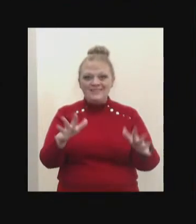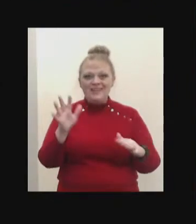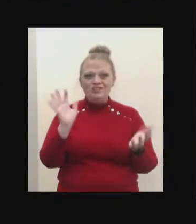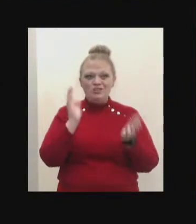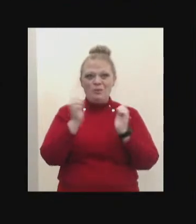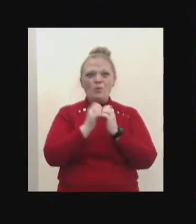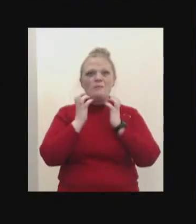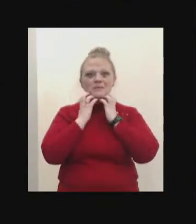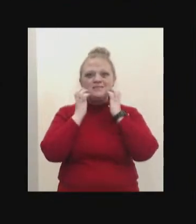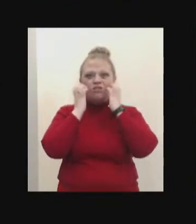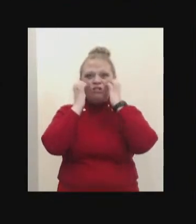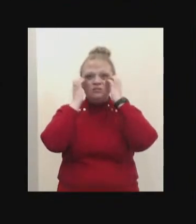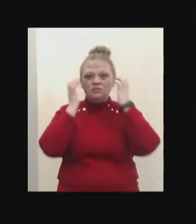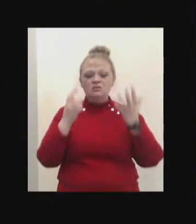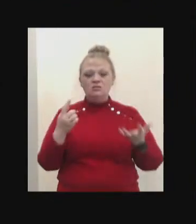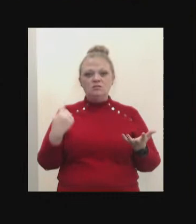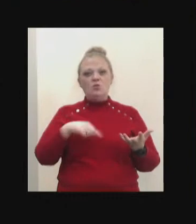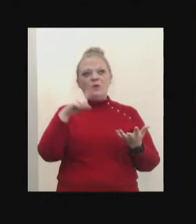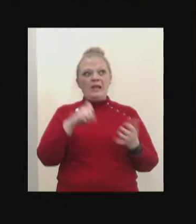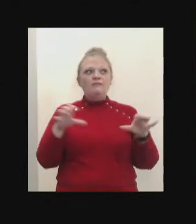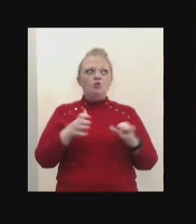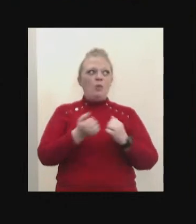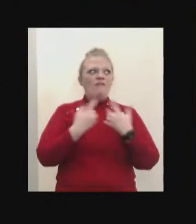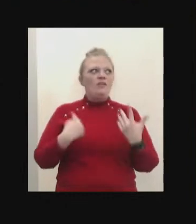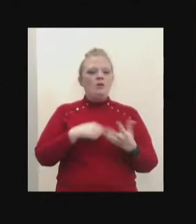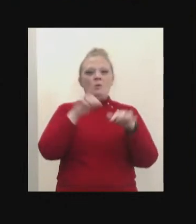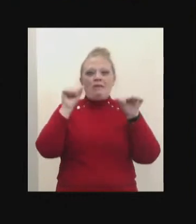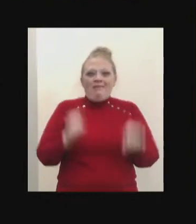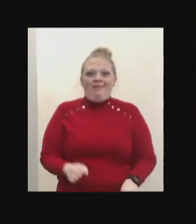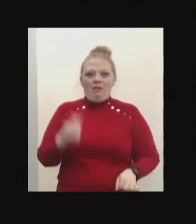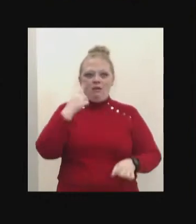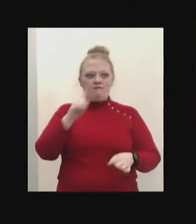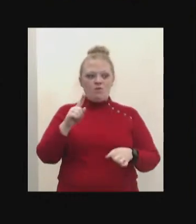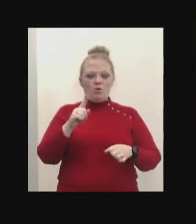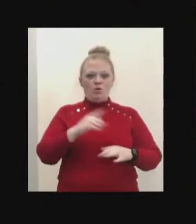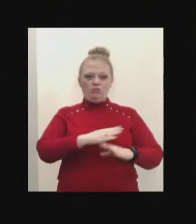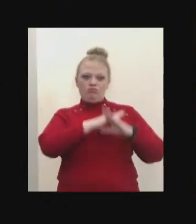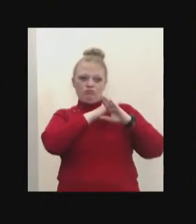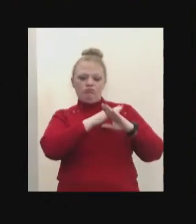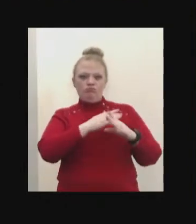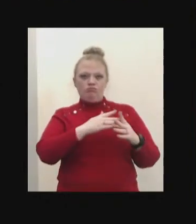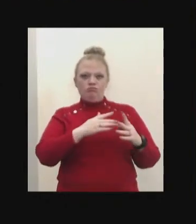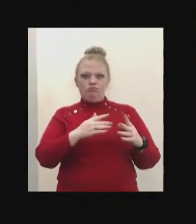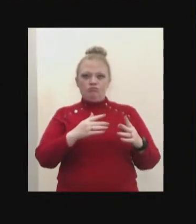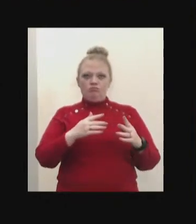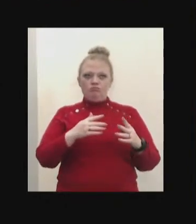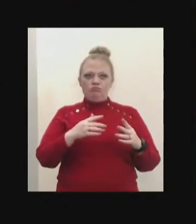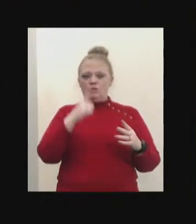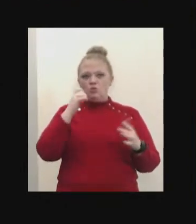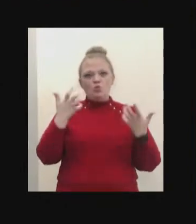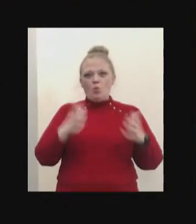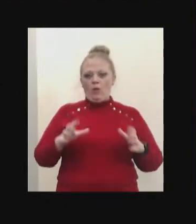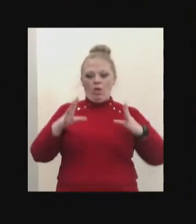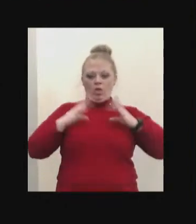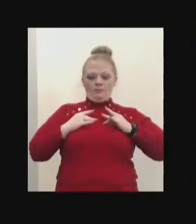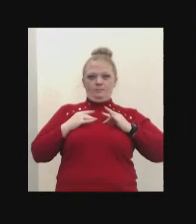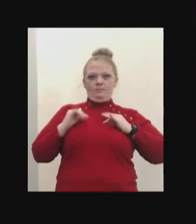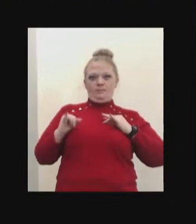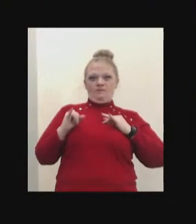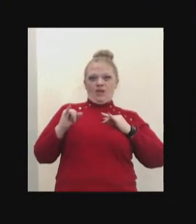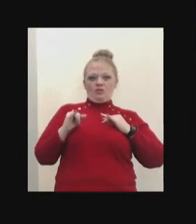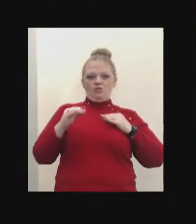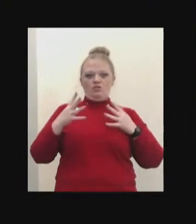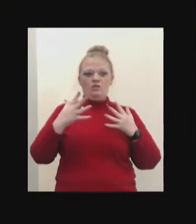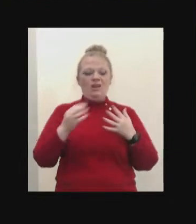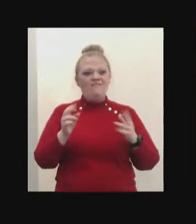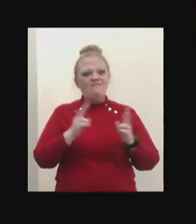very careful and do everything we can for primary prevention to prevent getting infected, and then also to prevent getting very